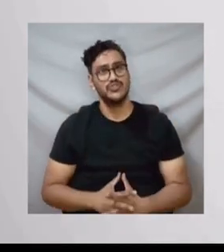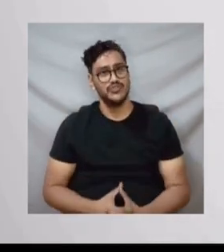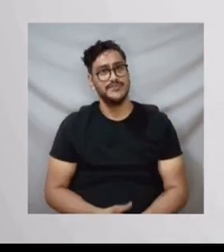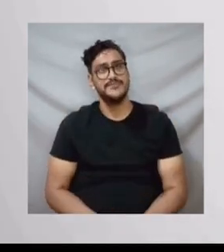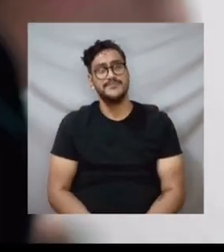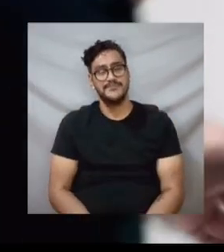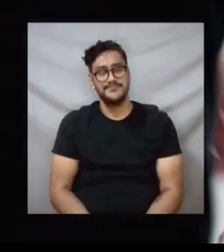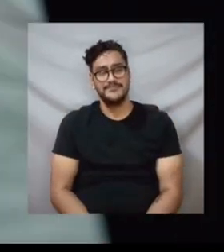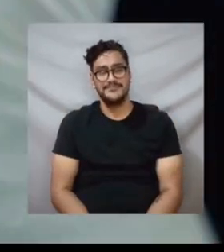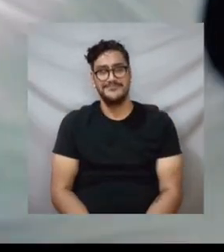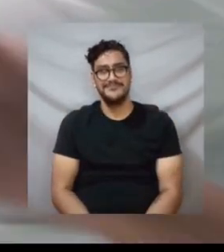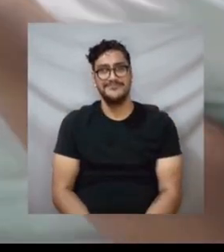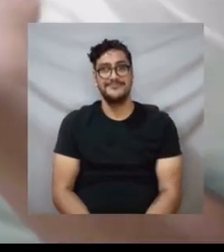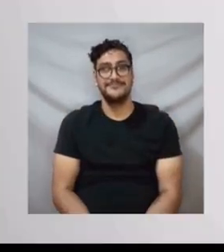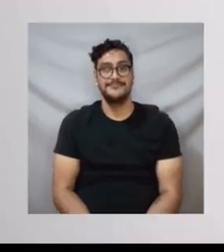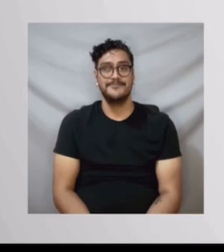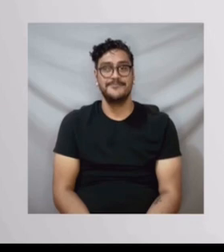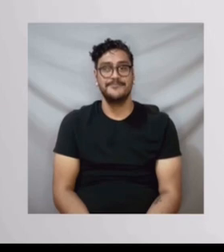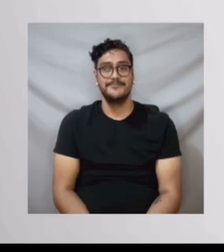y gracias